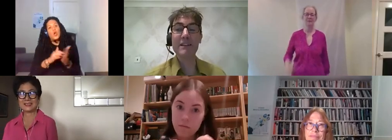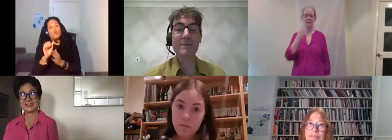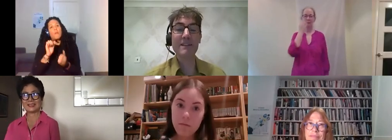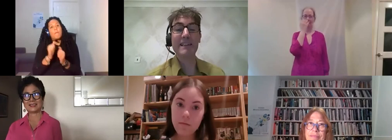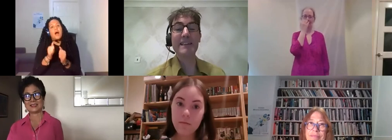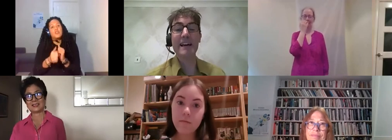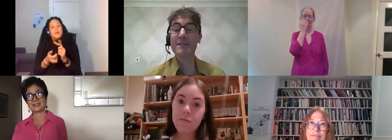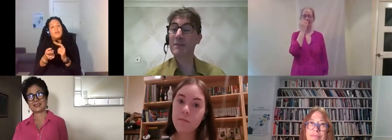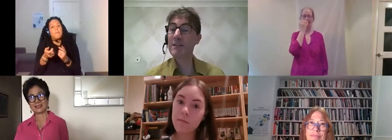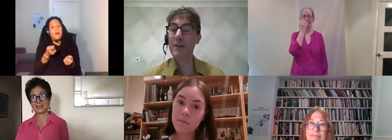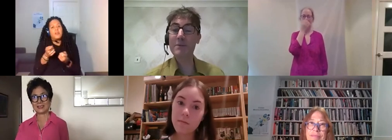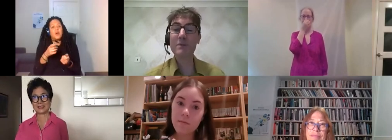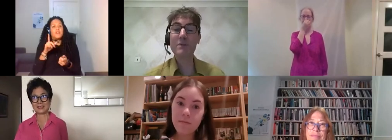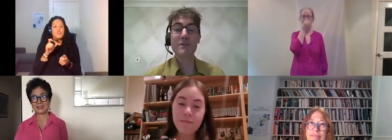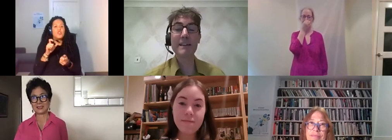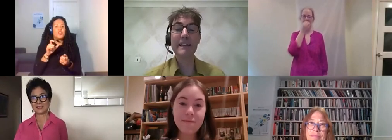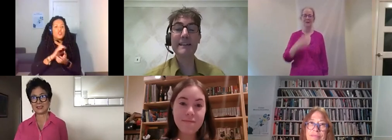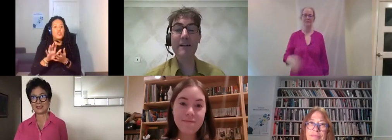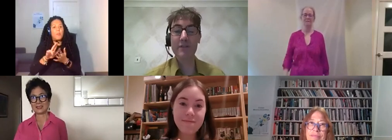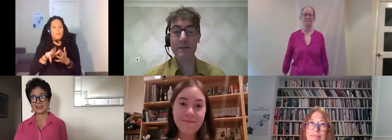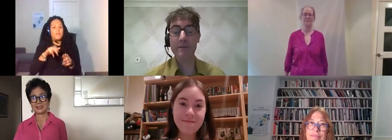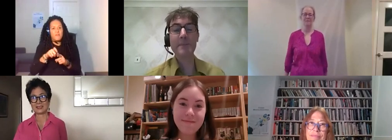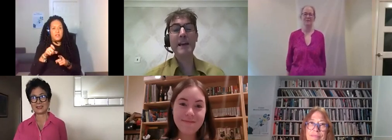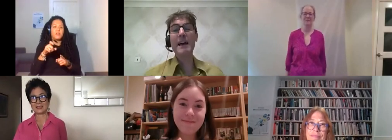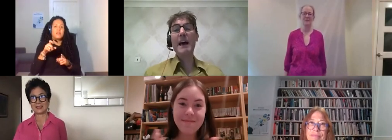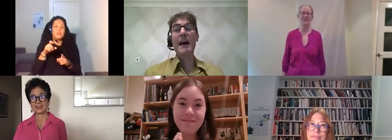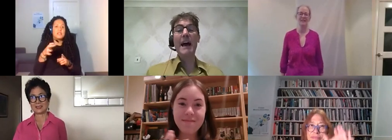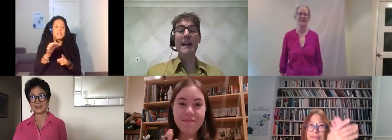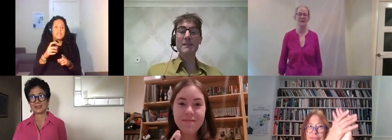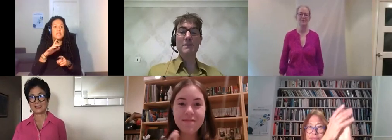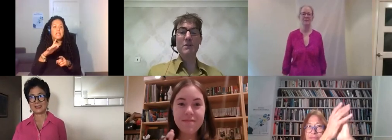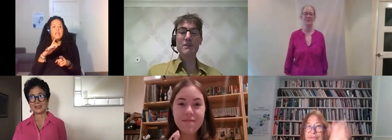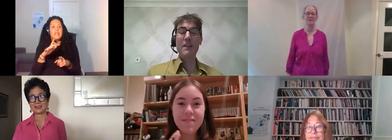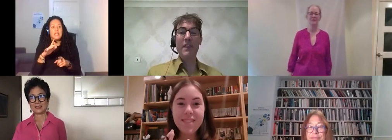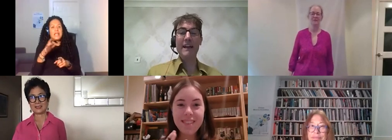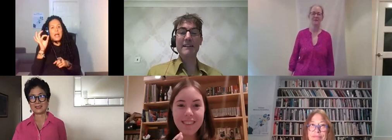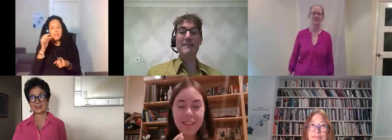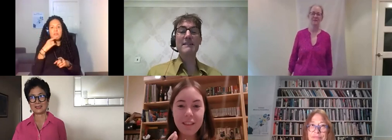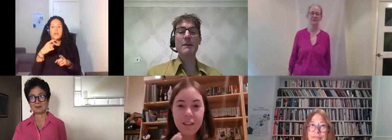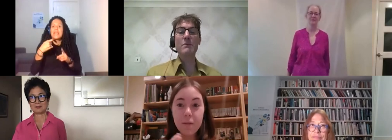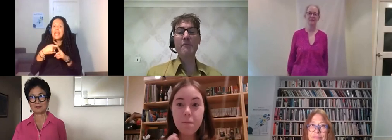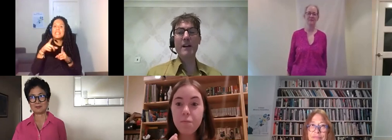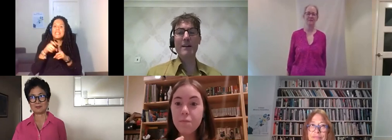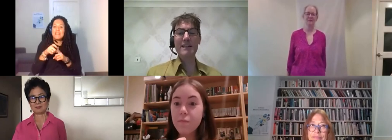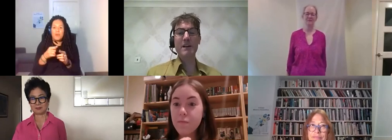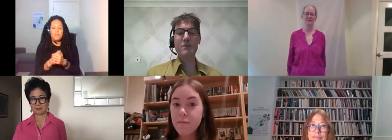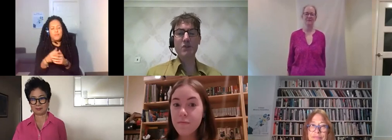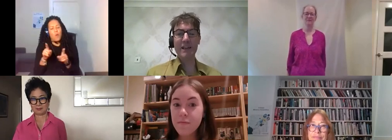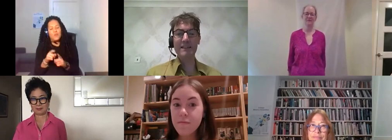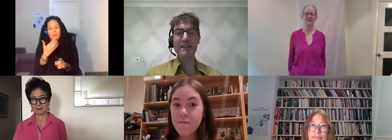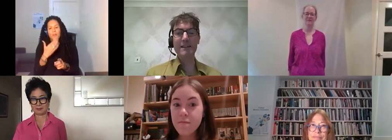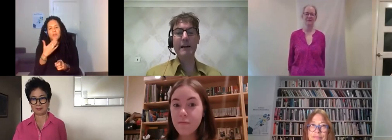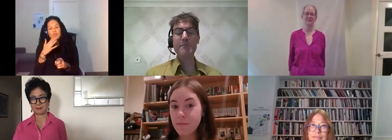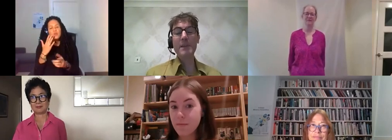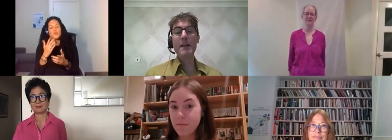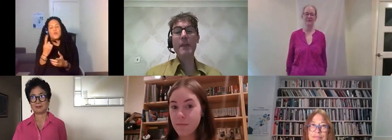Manager, Chelmsford City Council, the incredible Dr. Katie Deverill. And of course, thanks to someone very special joining